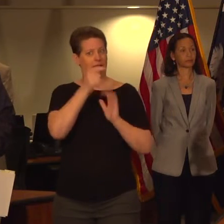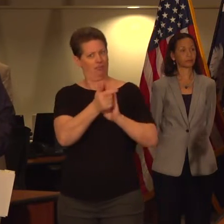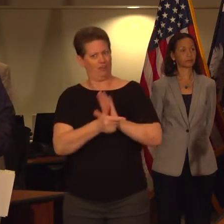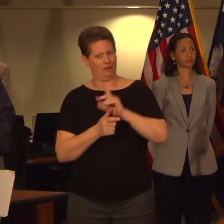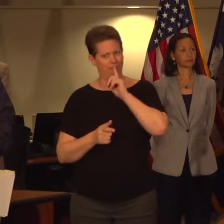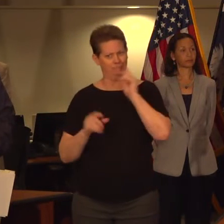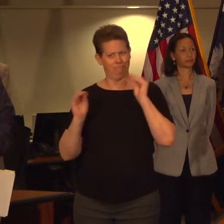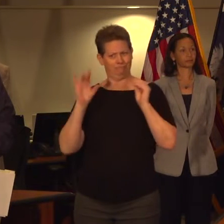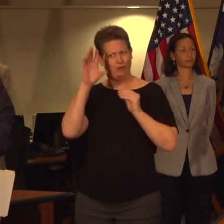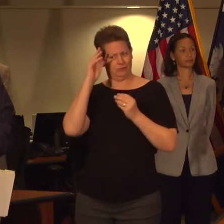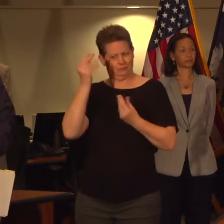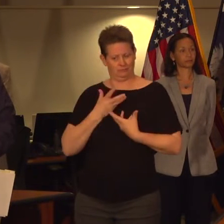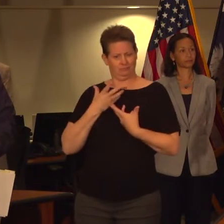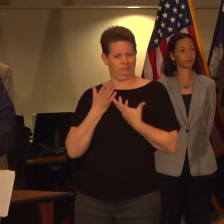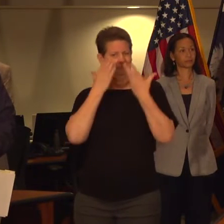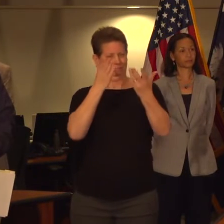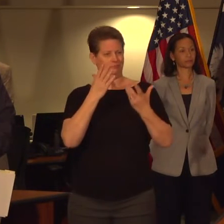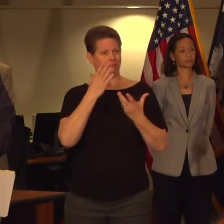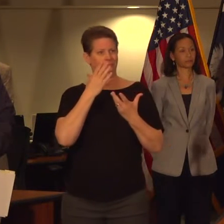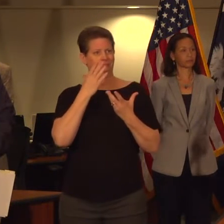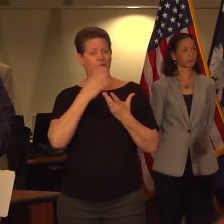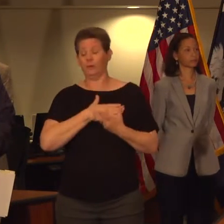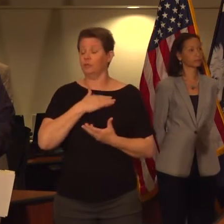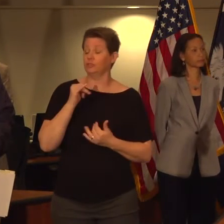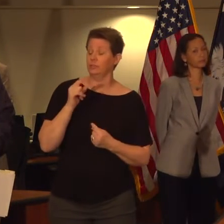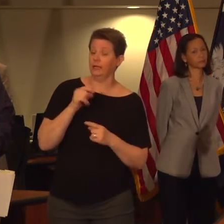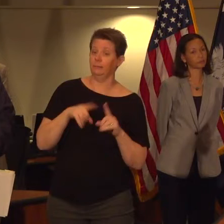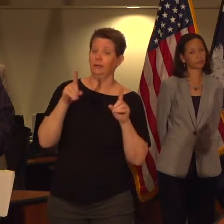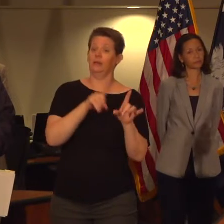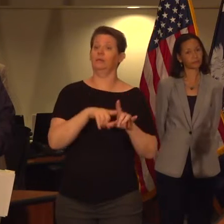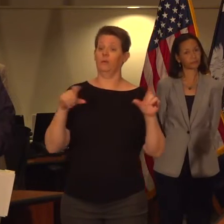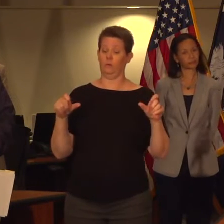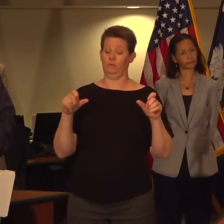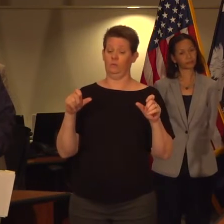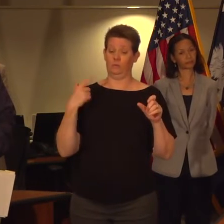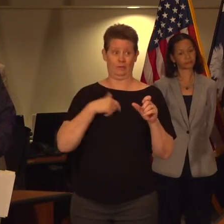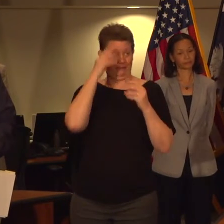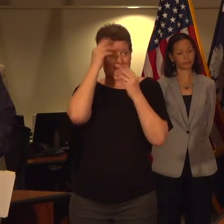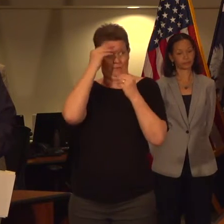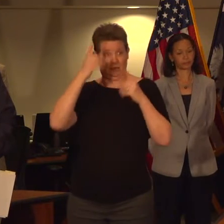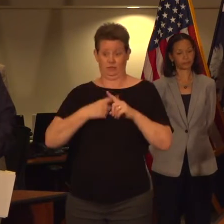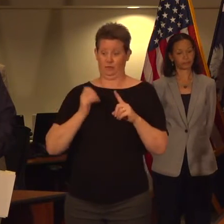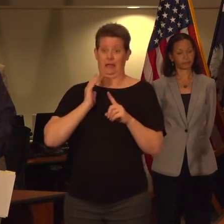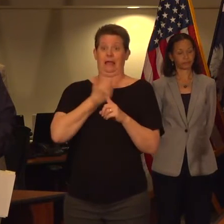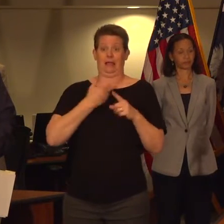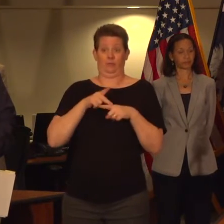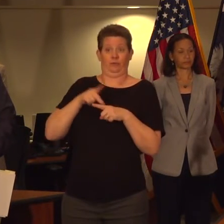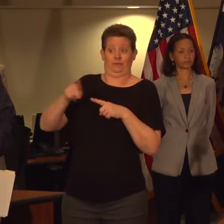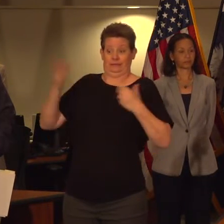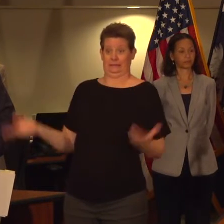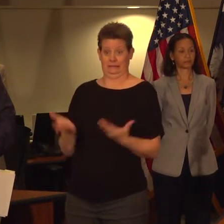law. Those are guidelines, and they're very good. They're well thought out, and we appreciate it. We have information here from our